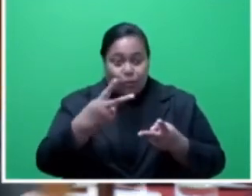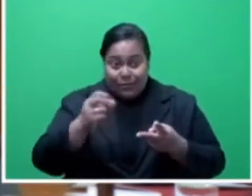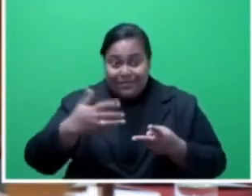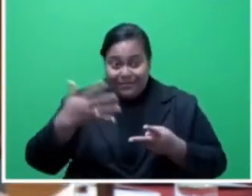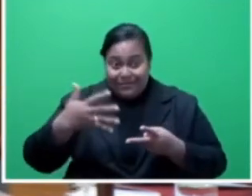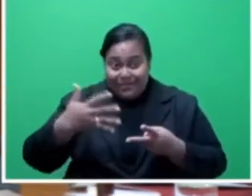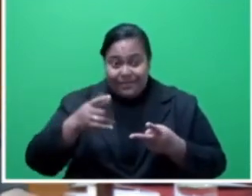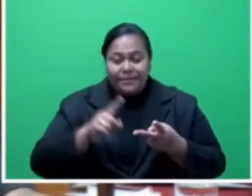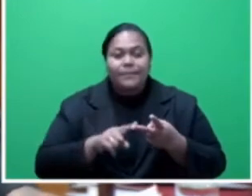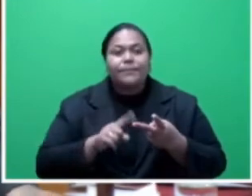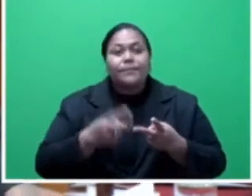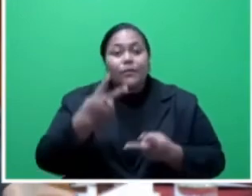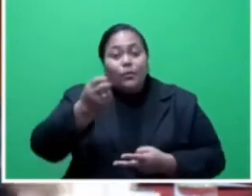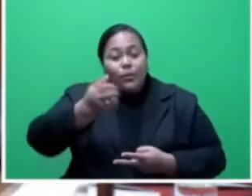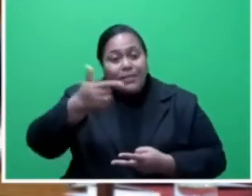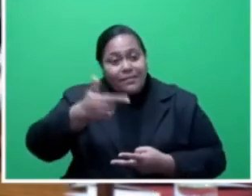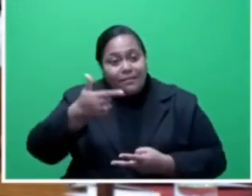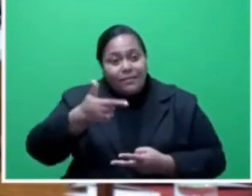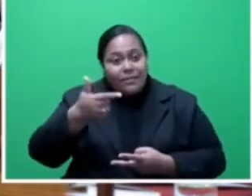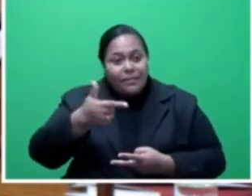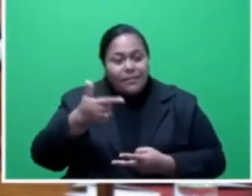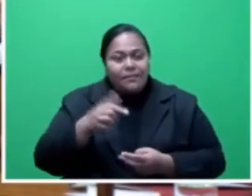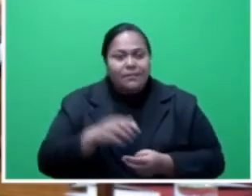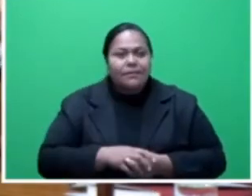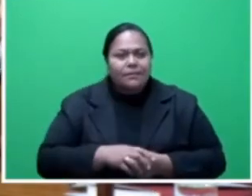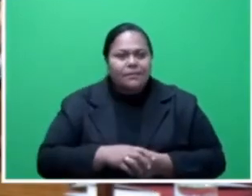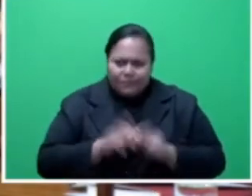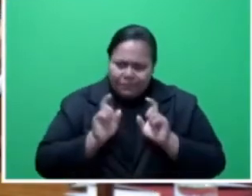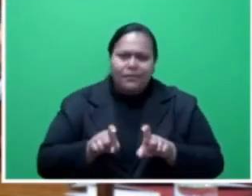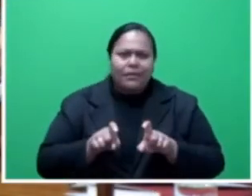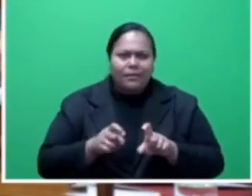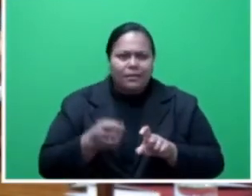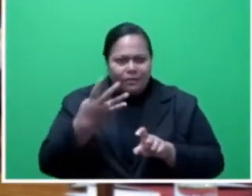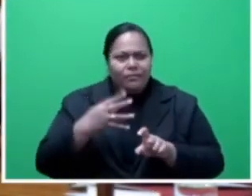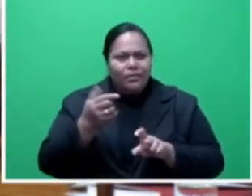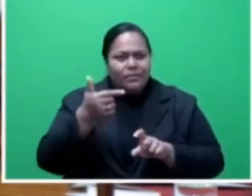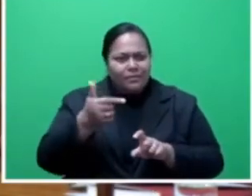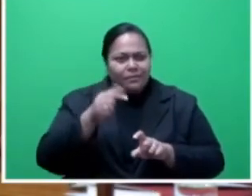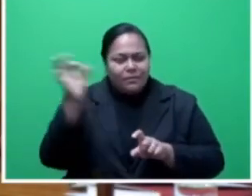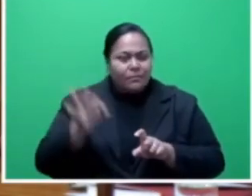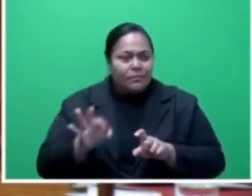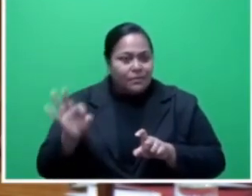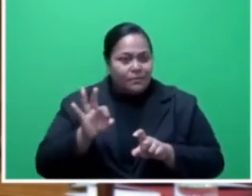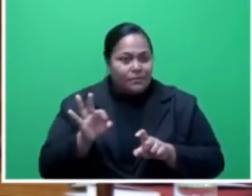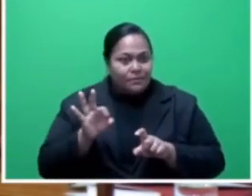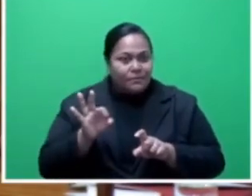In 2017, still remain at 47%.